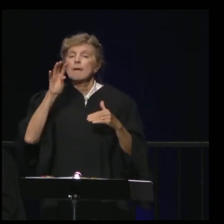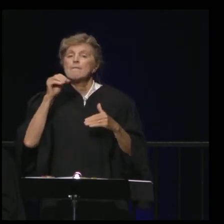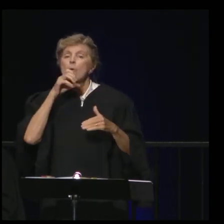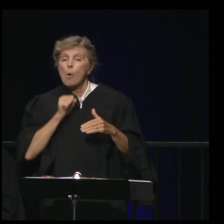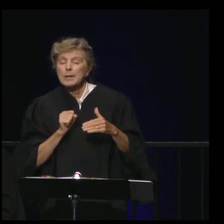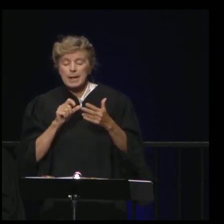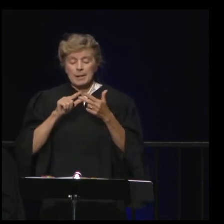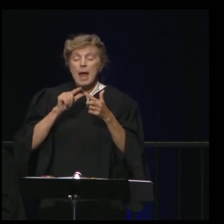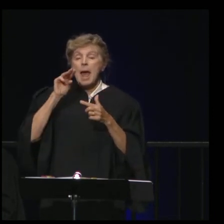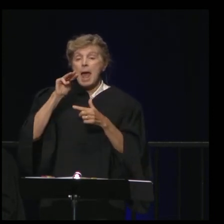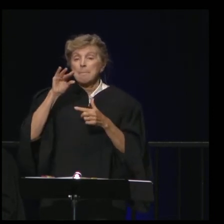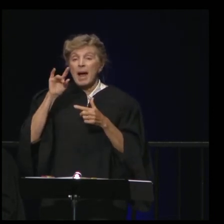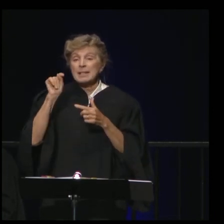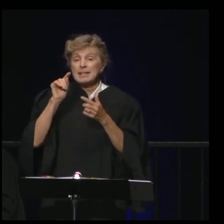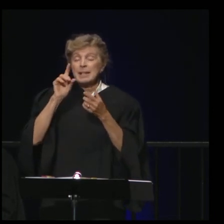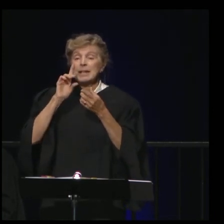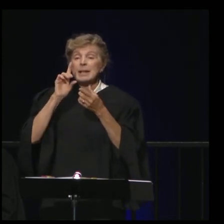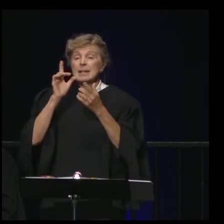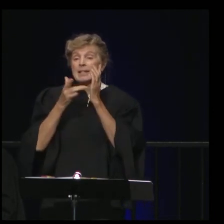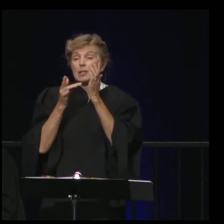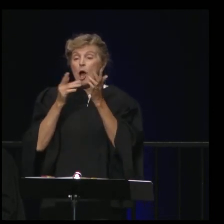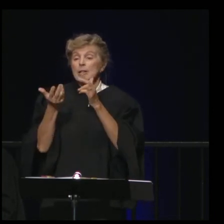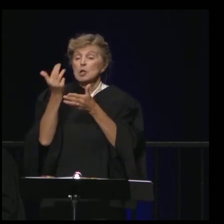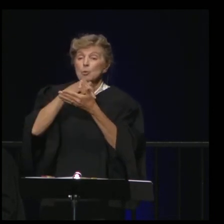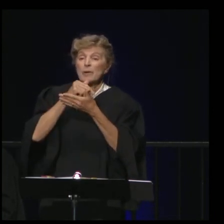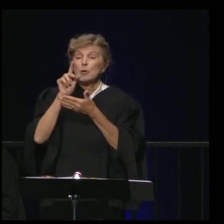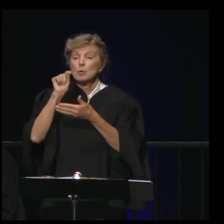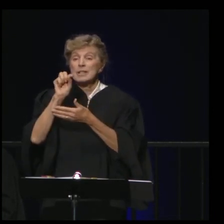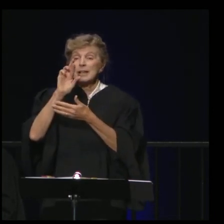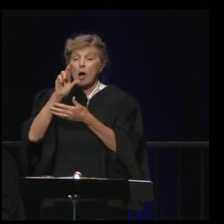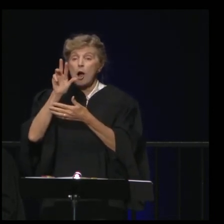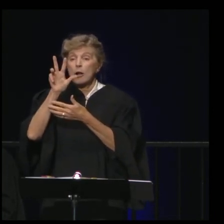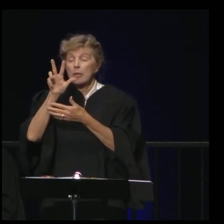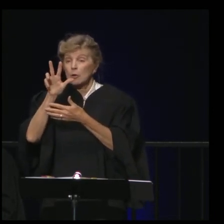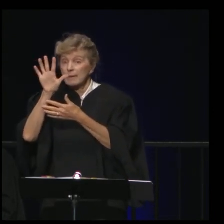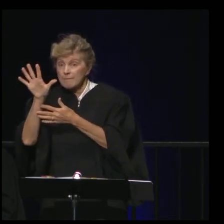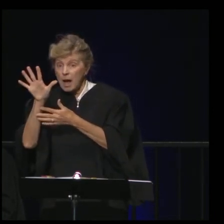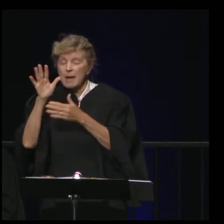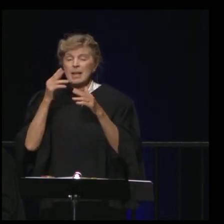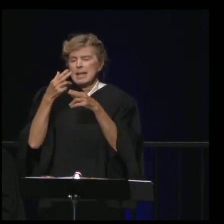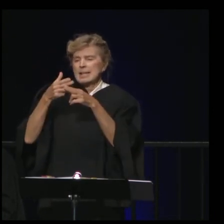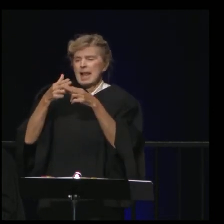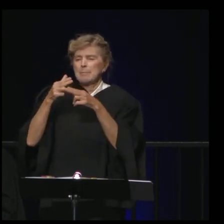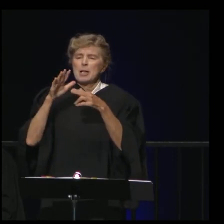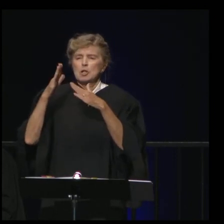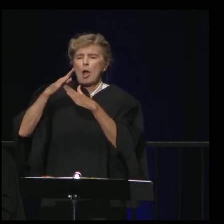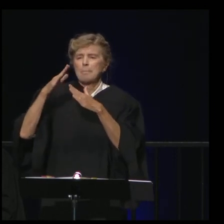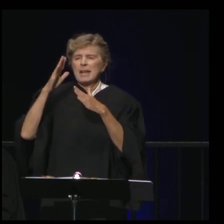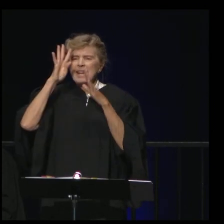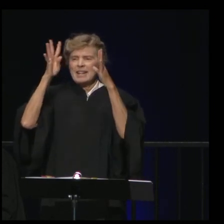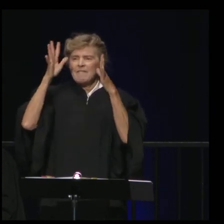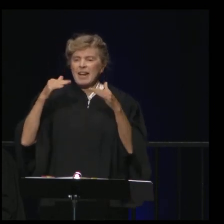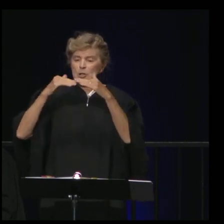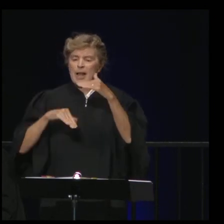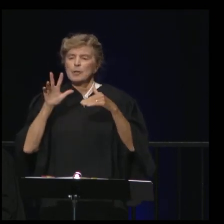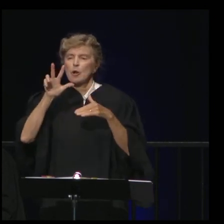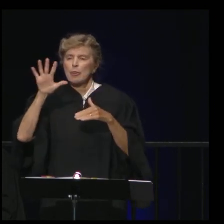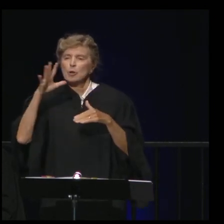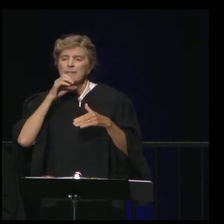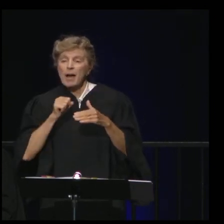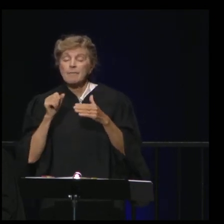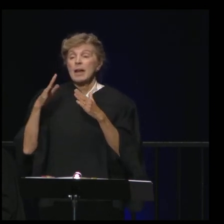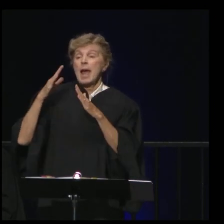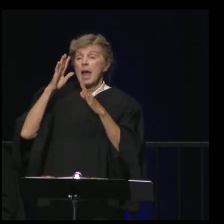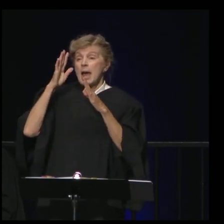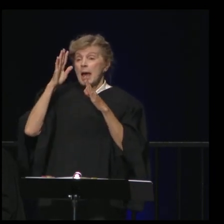MIT Technology Review TR35, which names the top 35 innovators under 35, and Technology Innovators Top